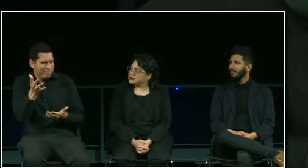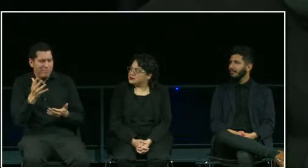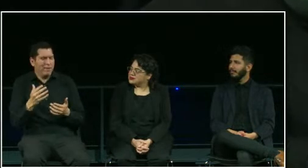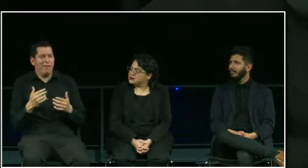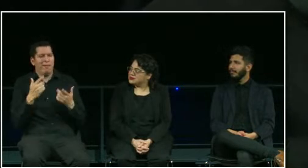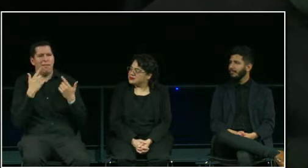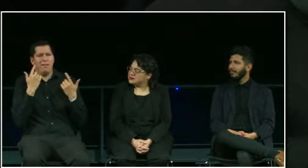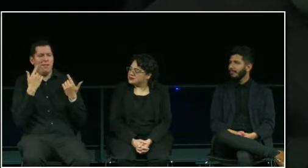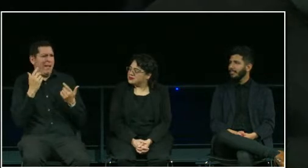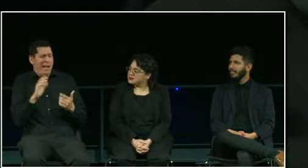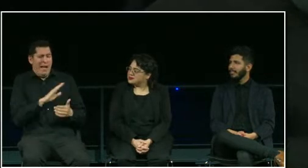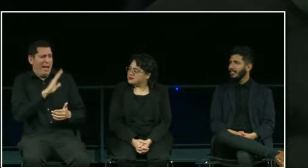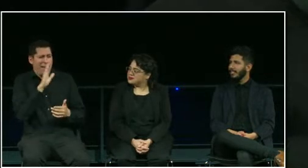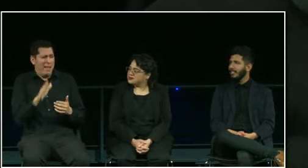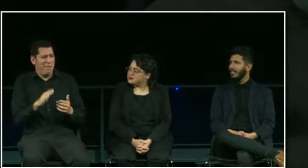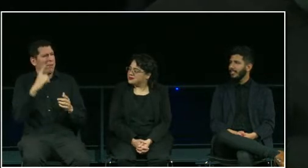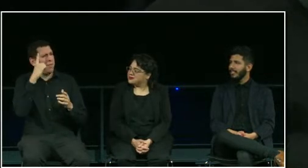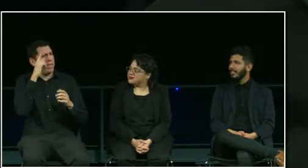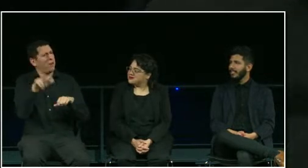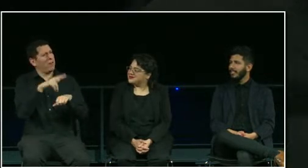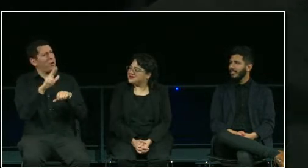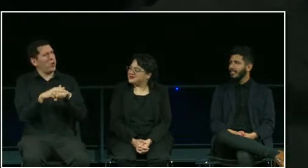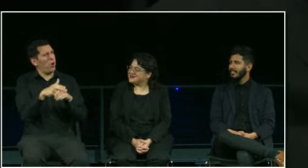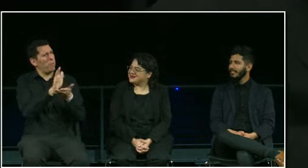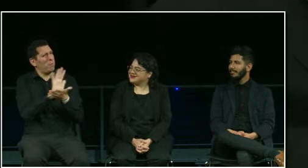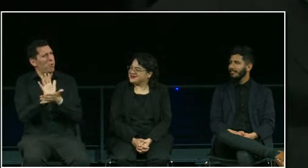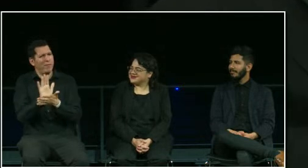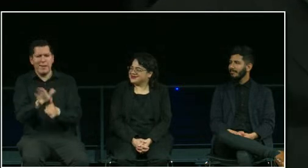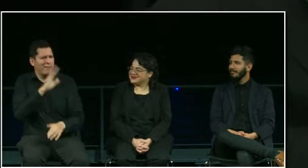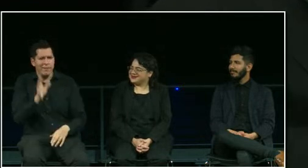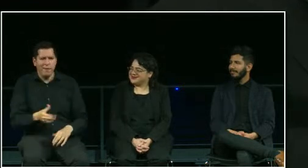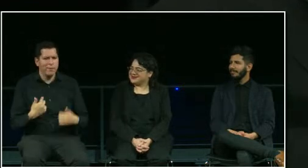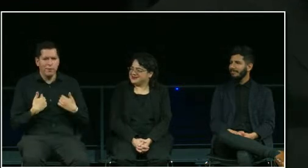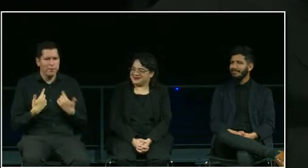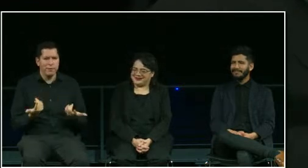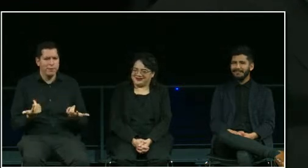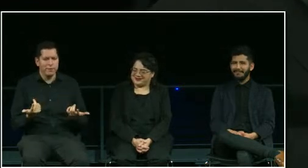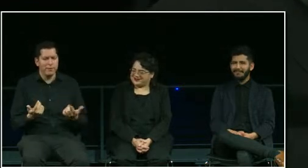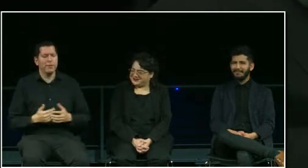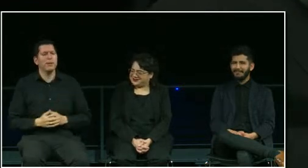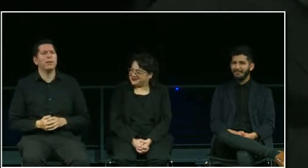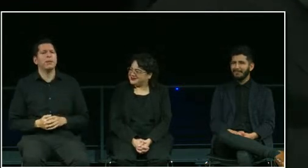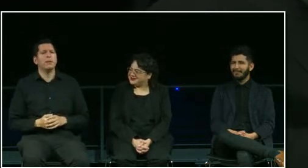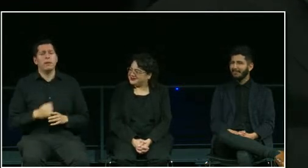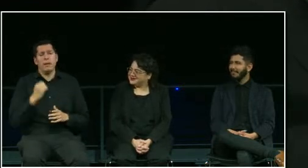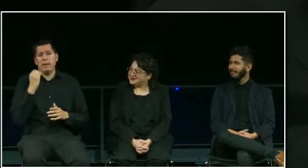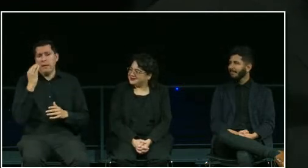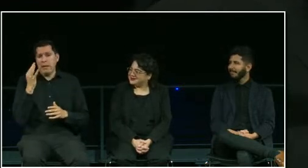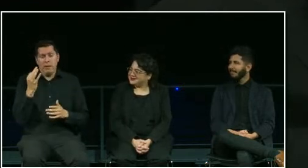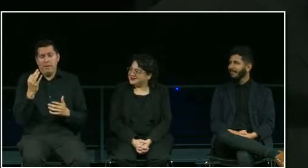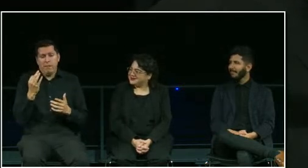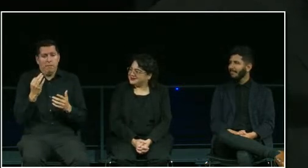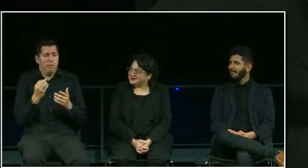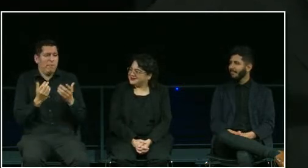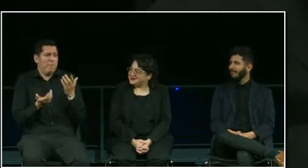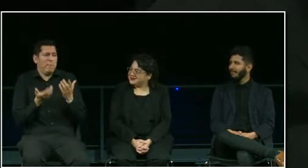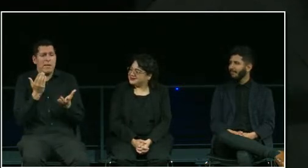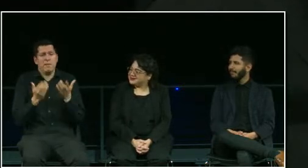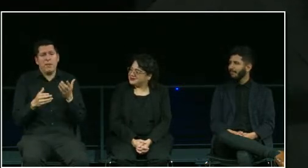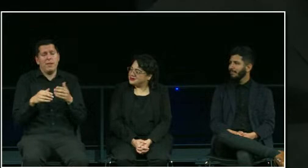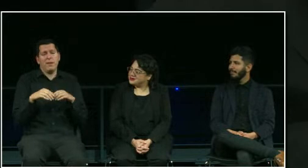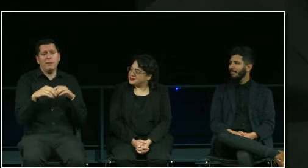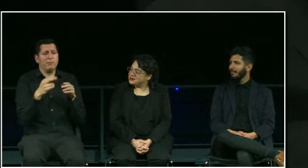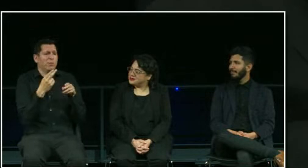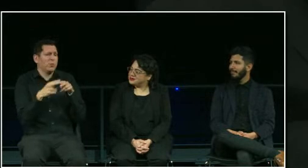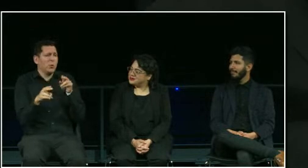I've never been able to think of a normal movie. That's really, I mean, if I'm working even on the most commercial